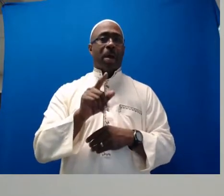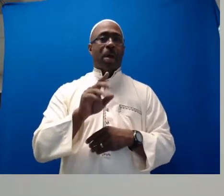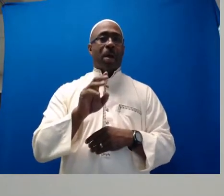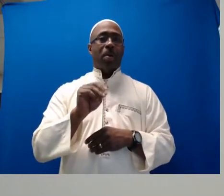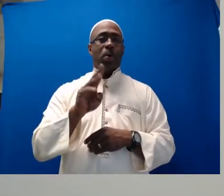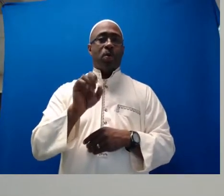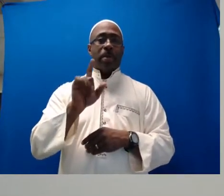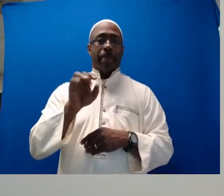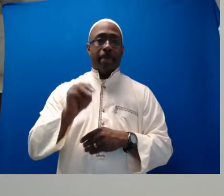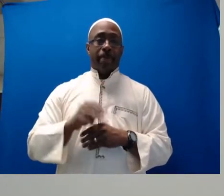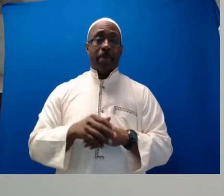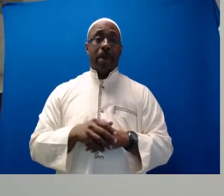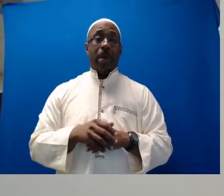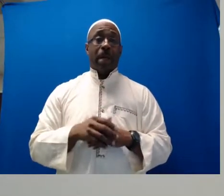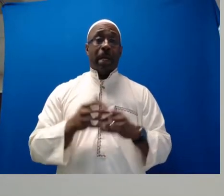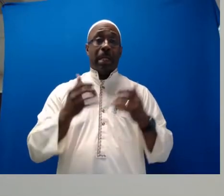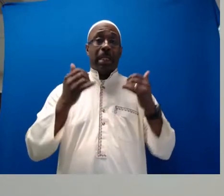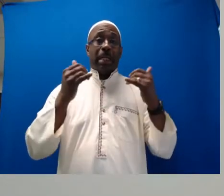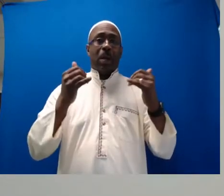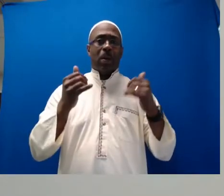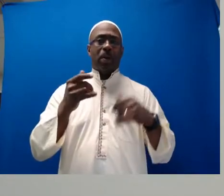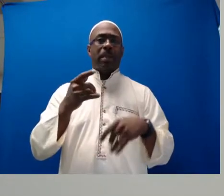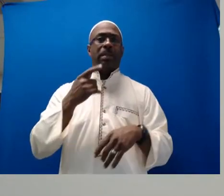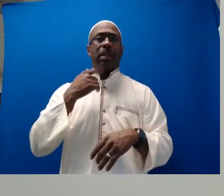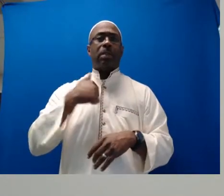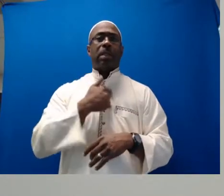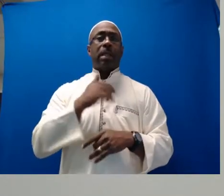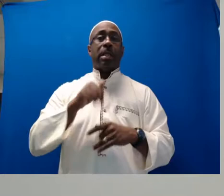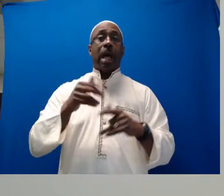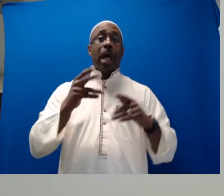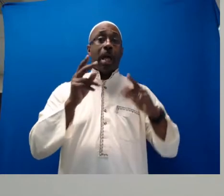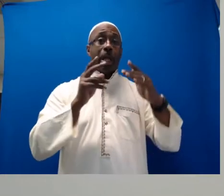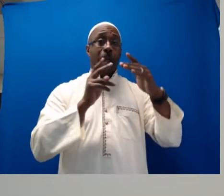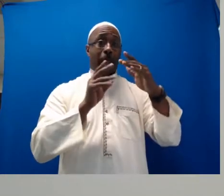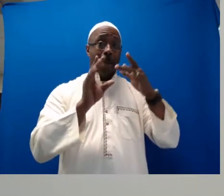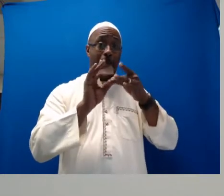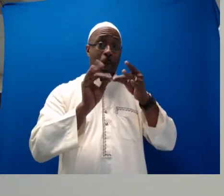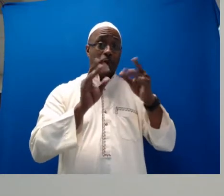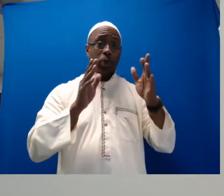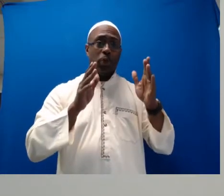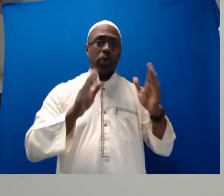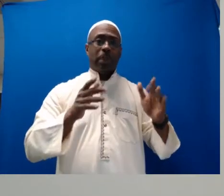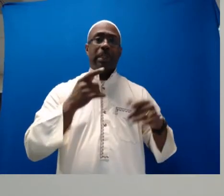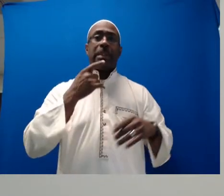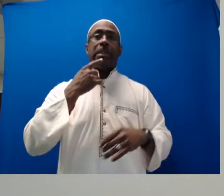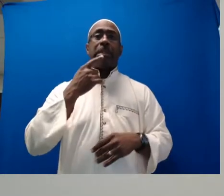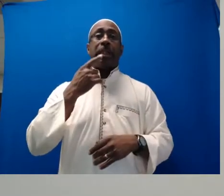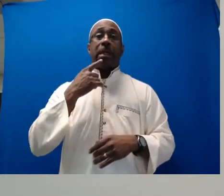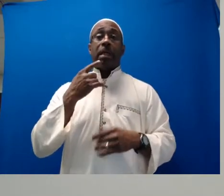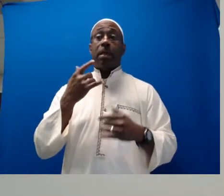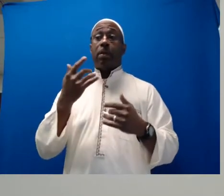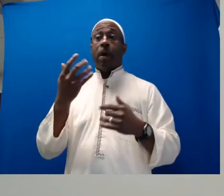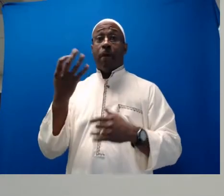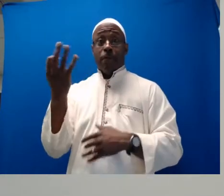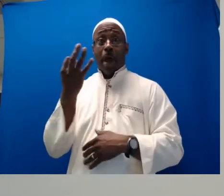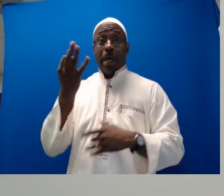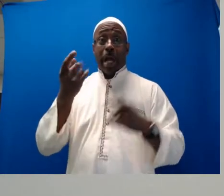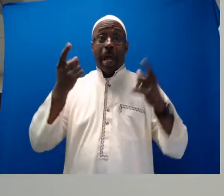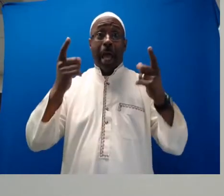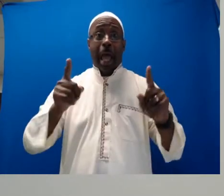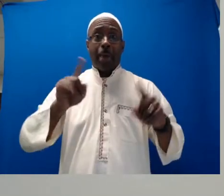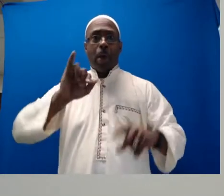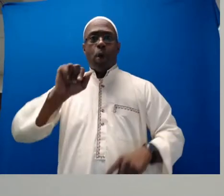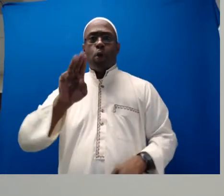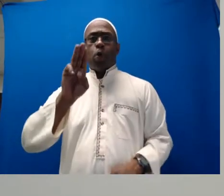Abu Hurairah, may Allah Azza wa Jal be pleased with him, tells us that Allah's Messenger sallallahu alayhi wa sallam said, when it is Friday, Jumu'ah,